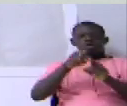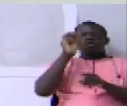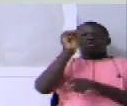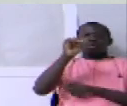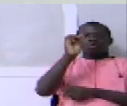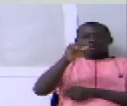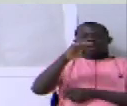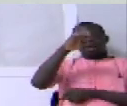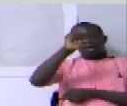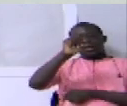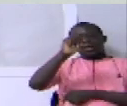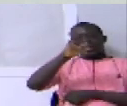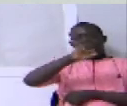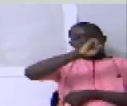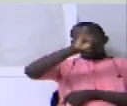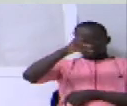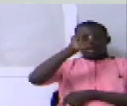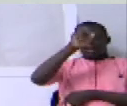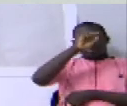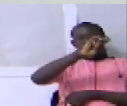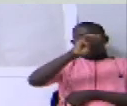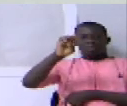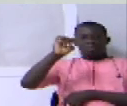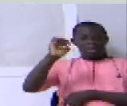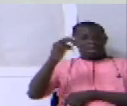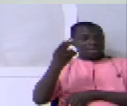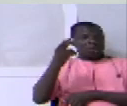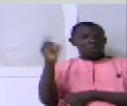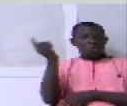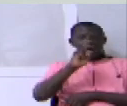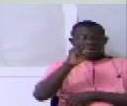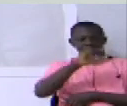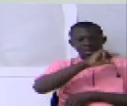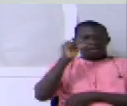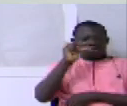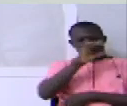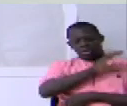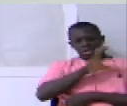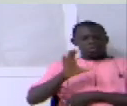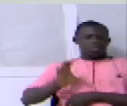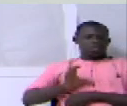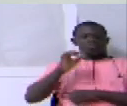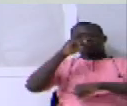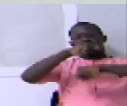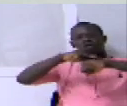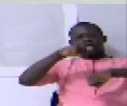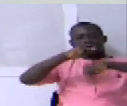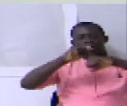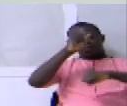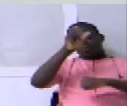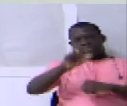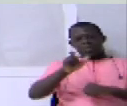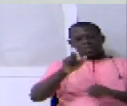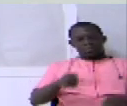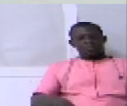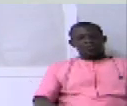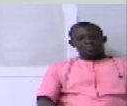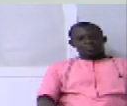torturer. Sila woto ko felenti membe keri njang kabring ye menu soron kaso konon kolu menu